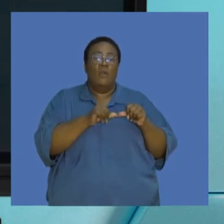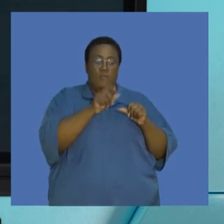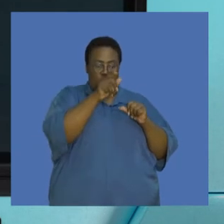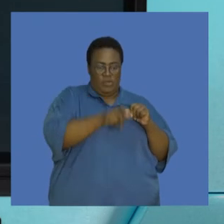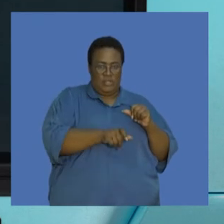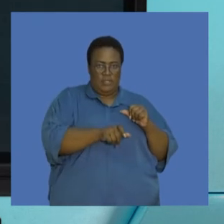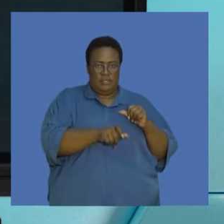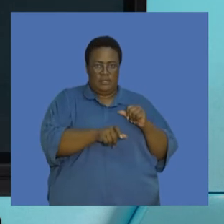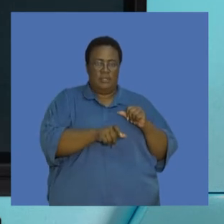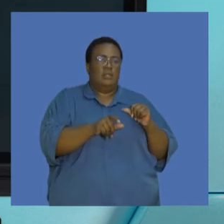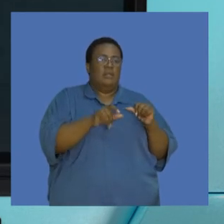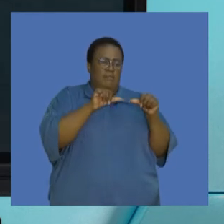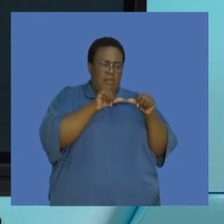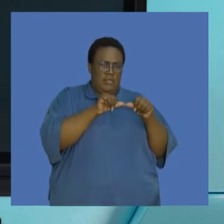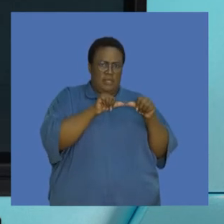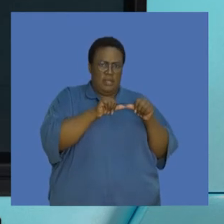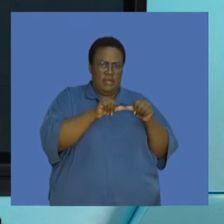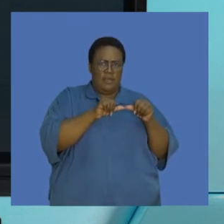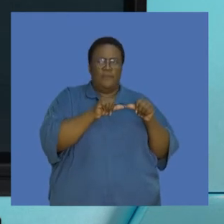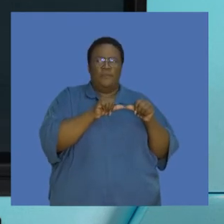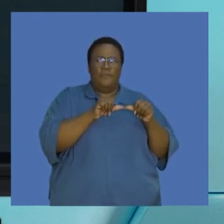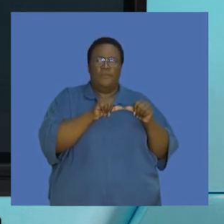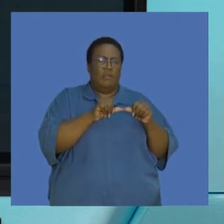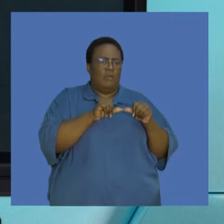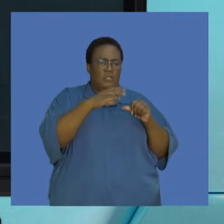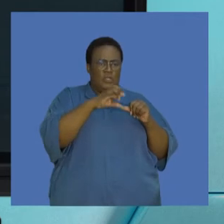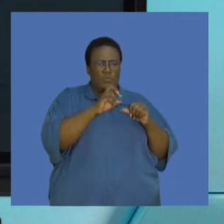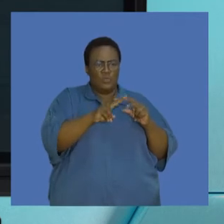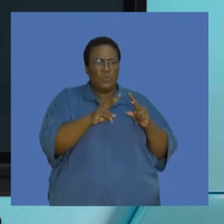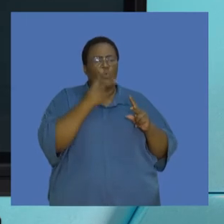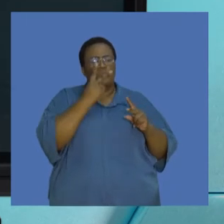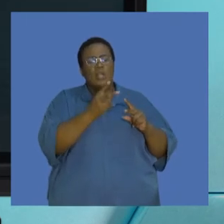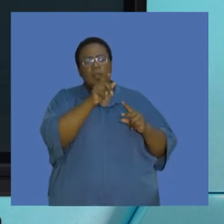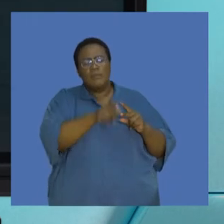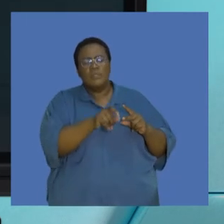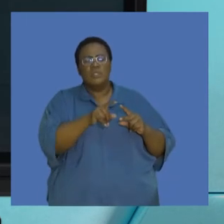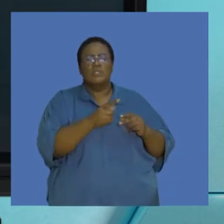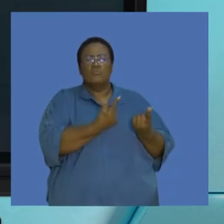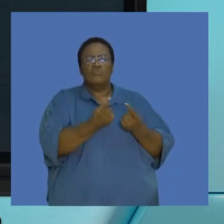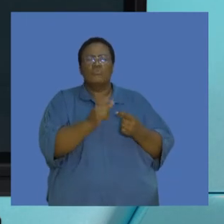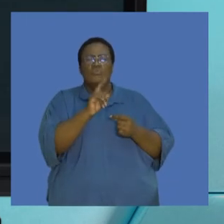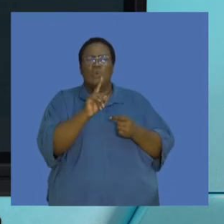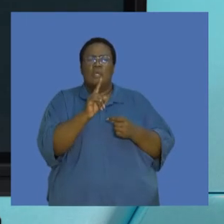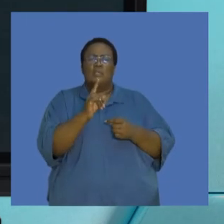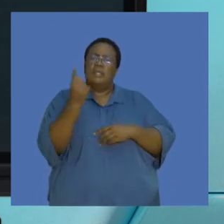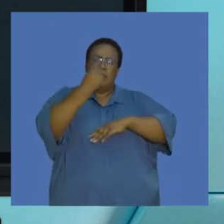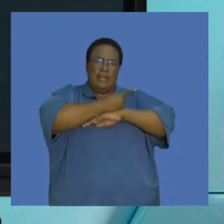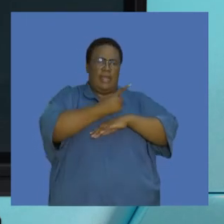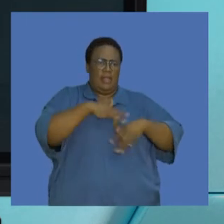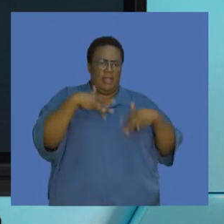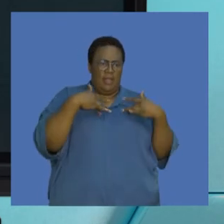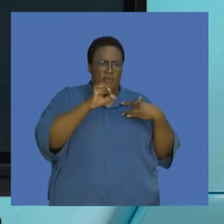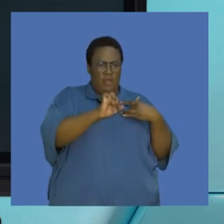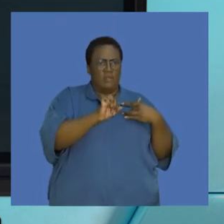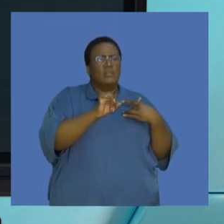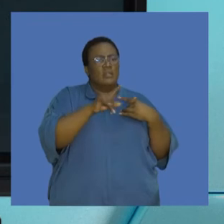footprint of an individual, we would need to consider what is it that this individual does throughout his day or life that